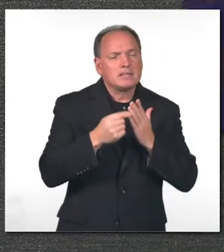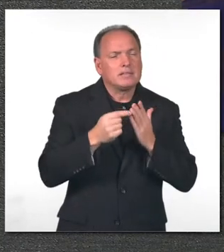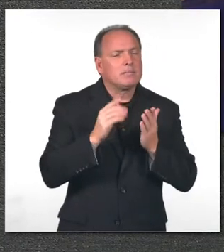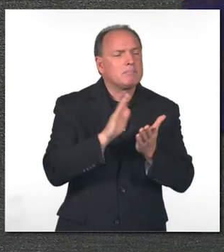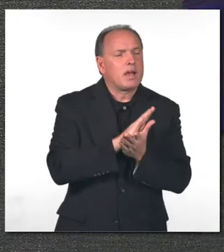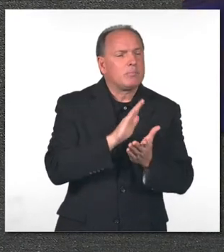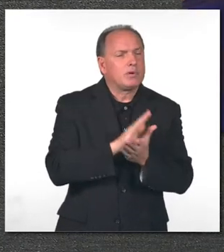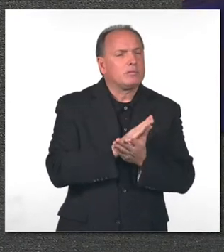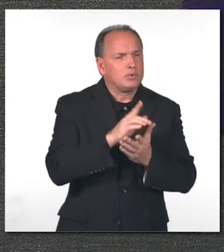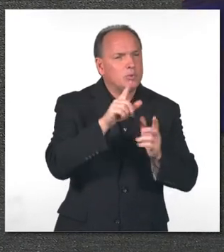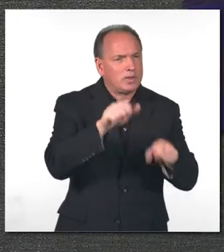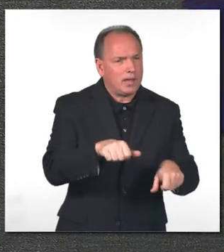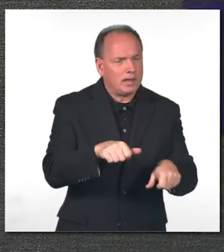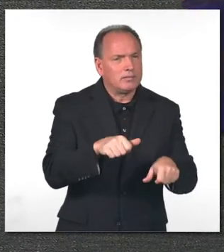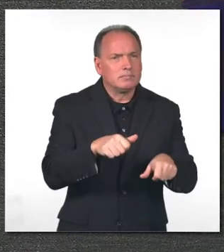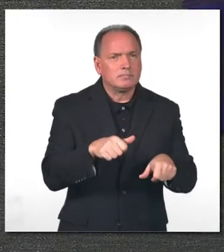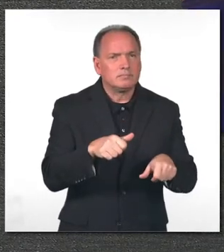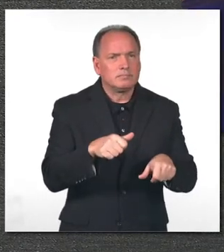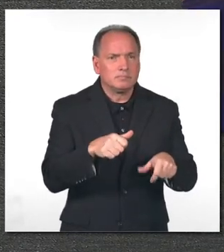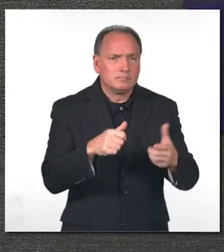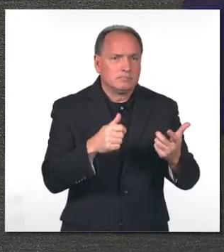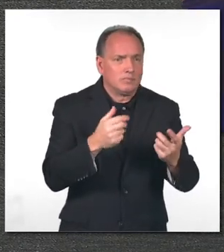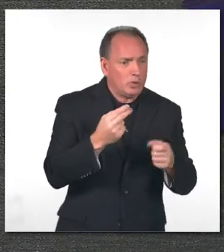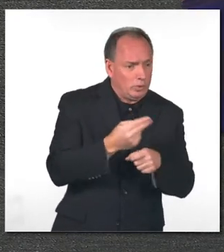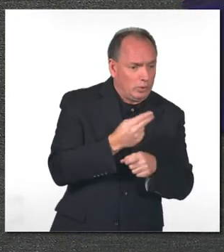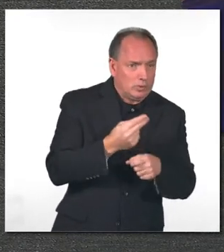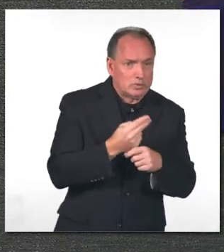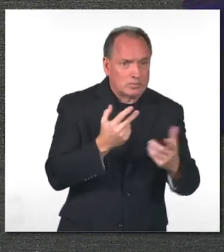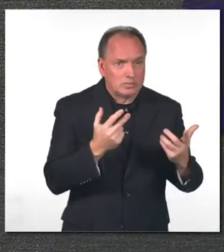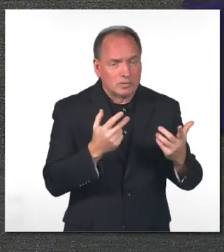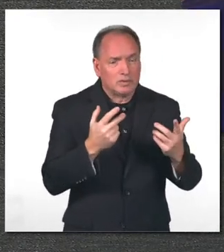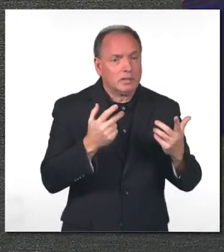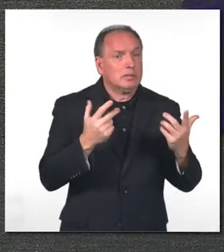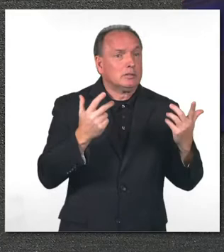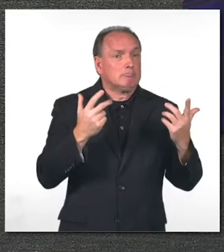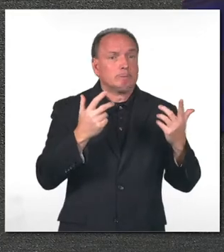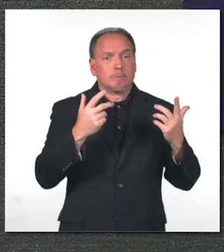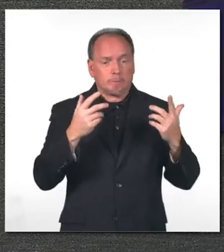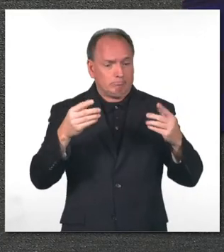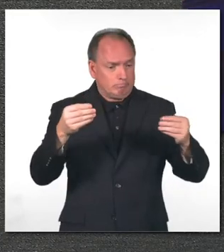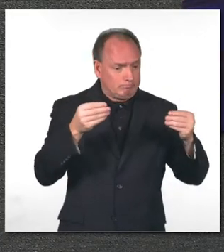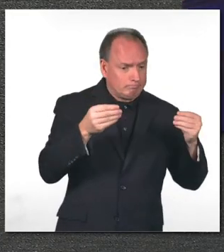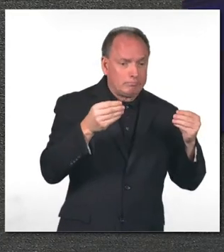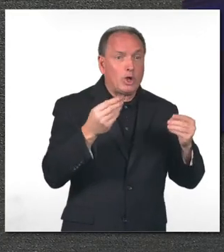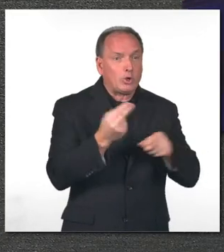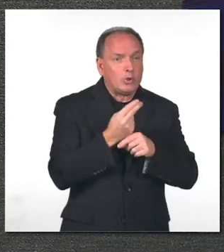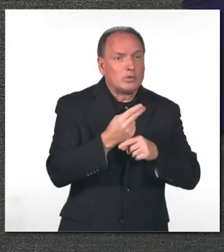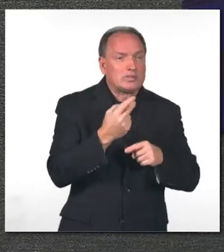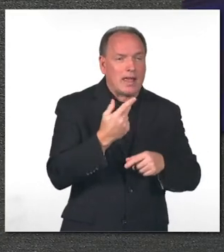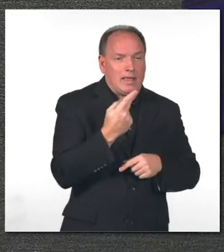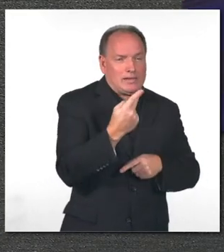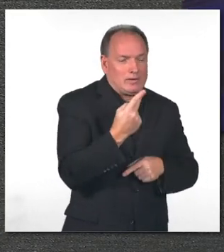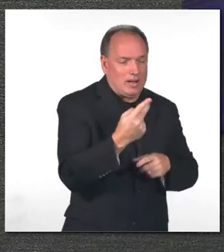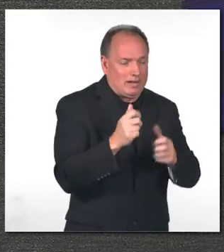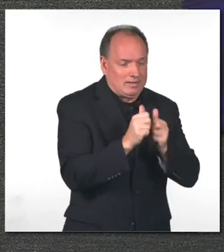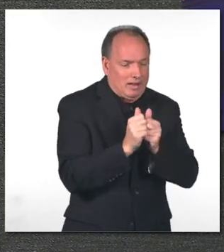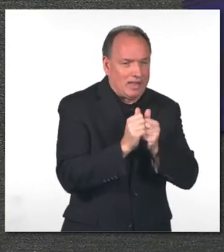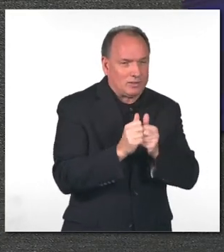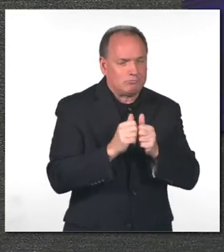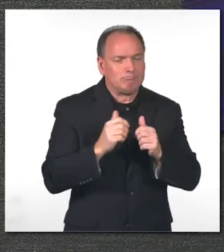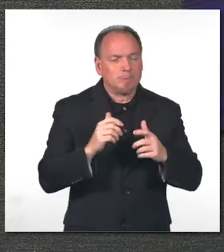you could even use the remote if you wanted to. Go grab something now and you and I can do the activity together.